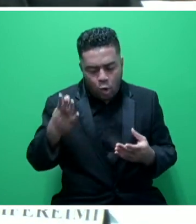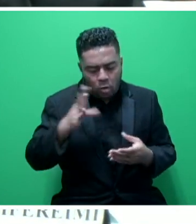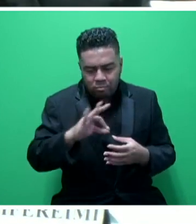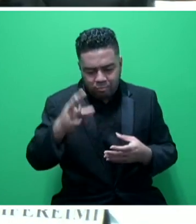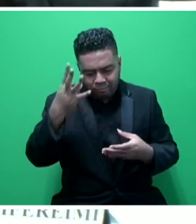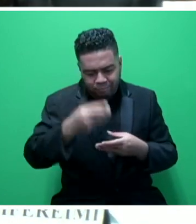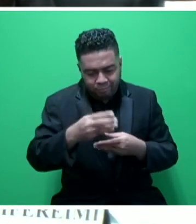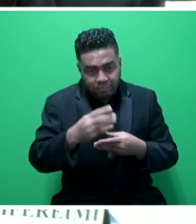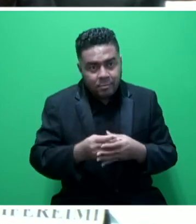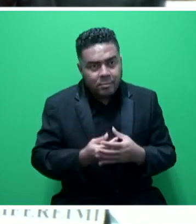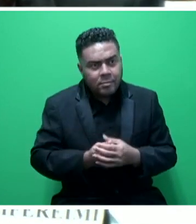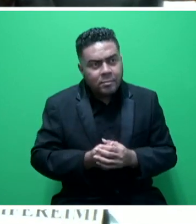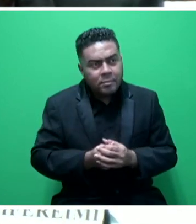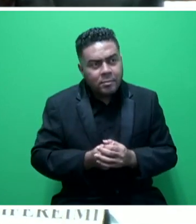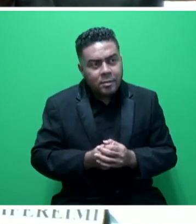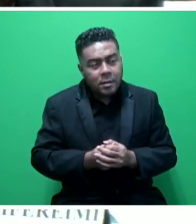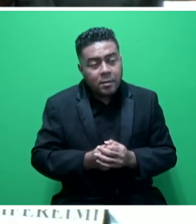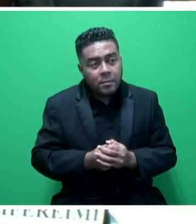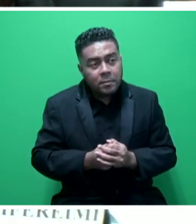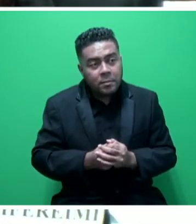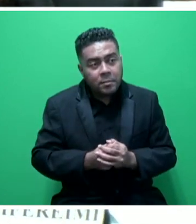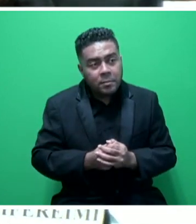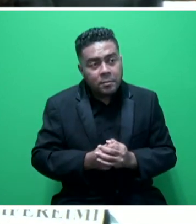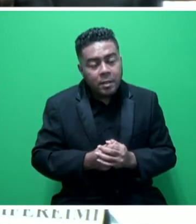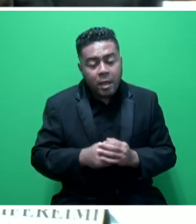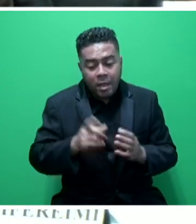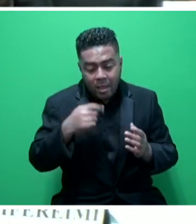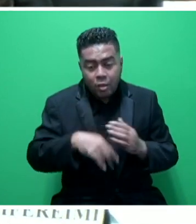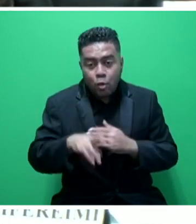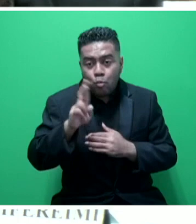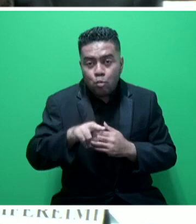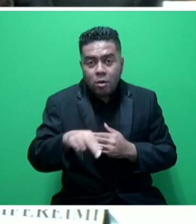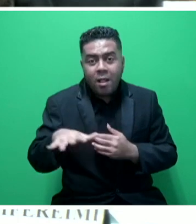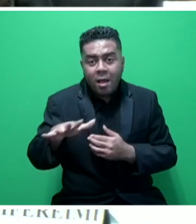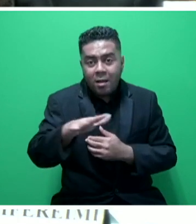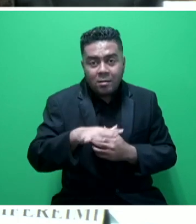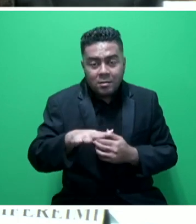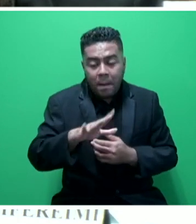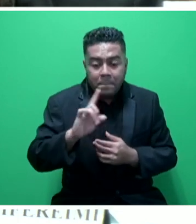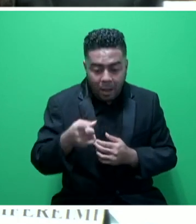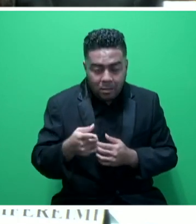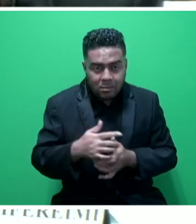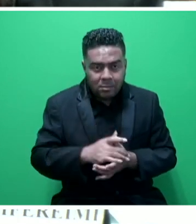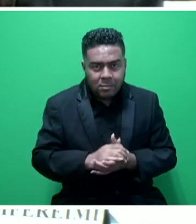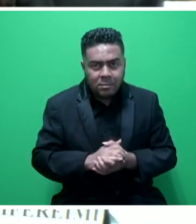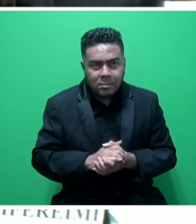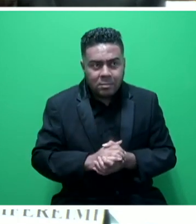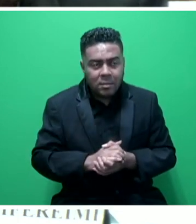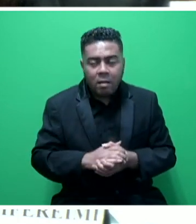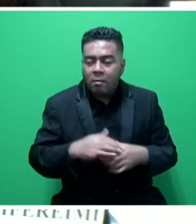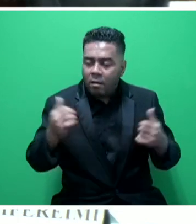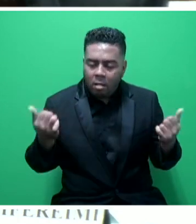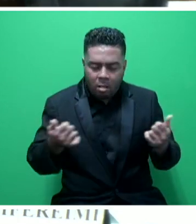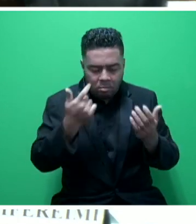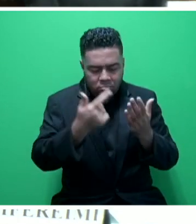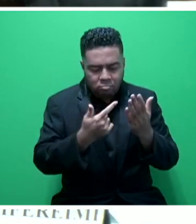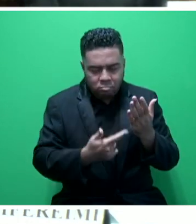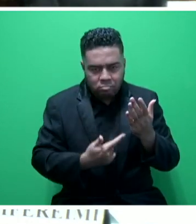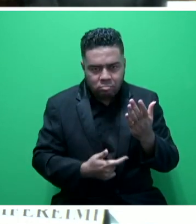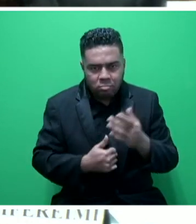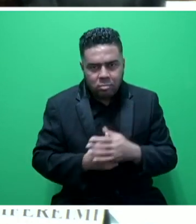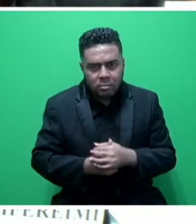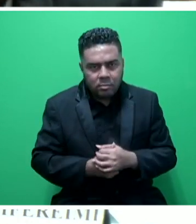details, particularly in these rural areas, but there's a lot